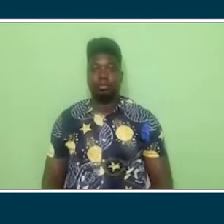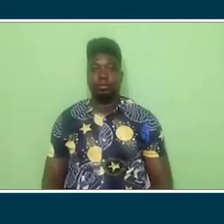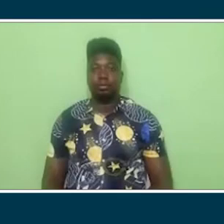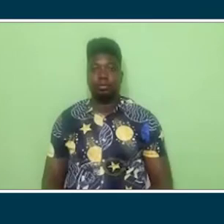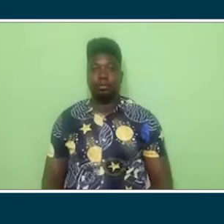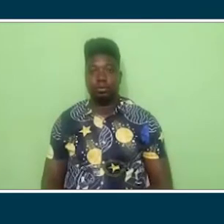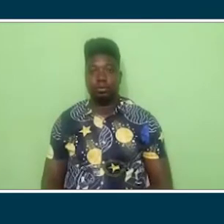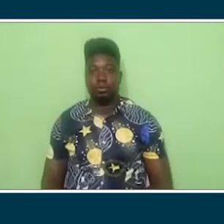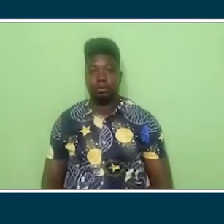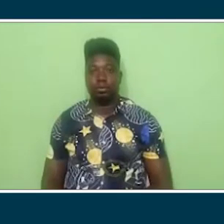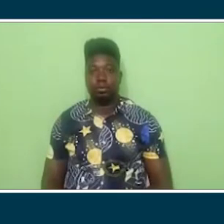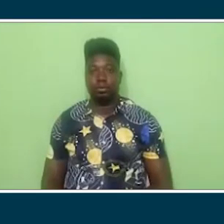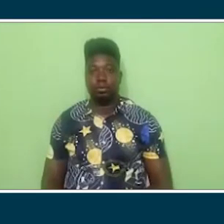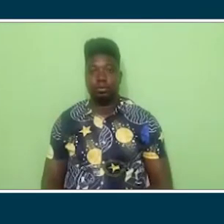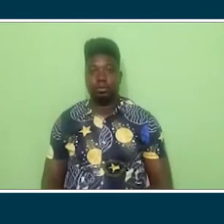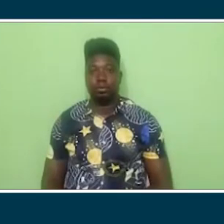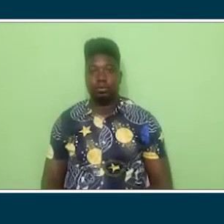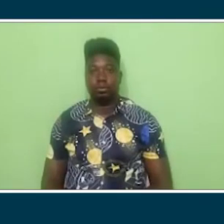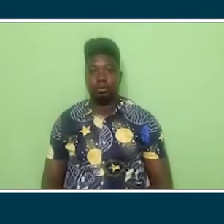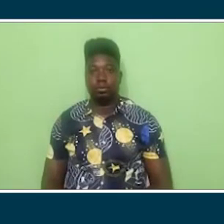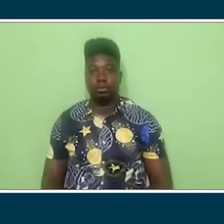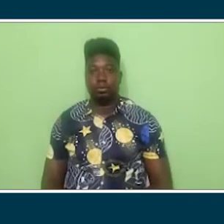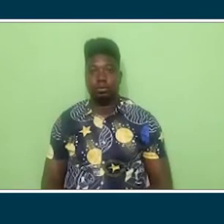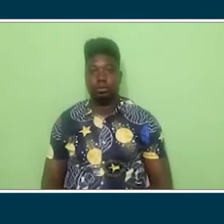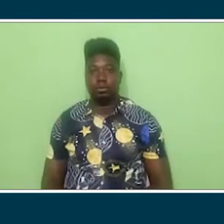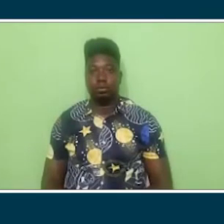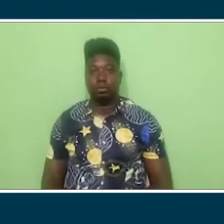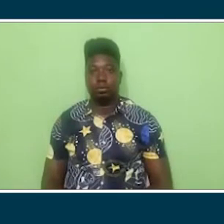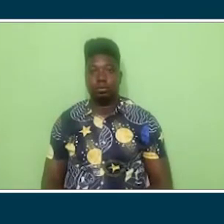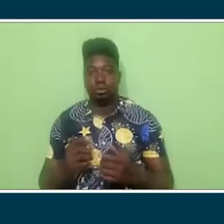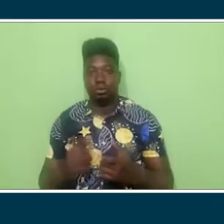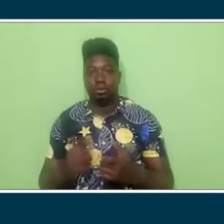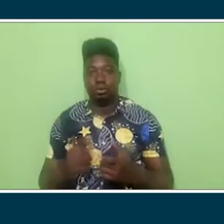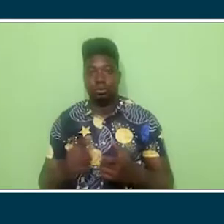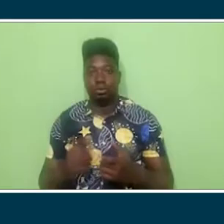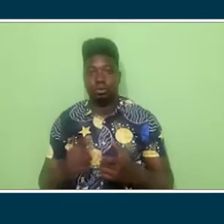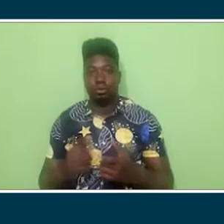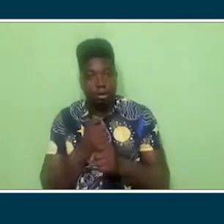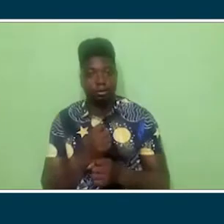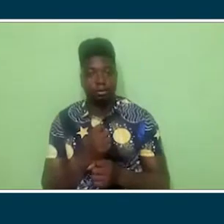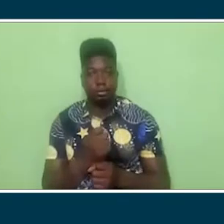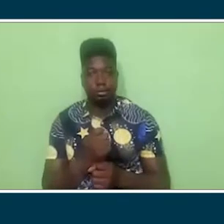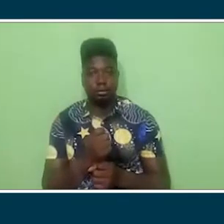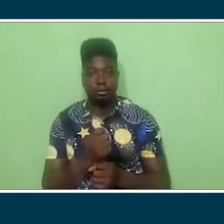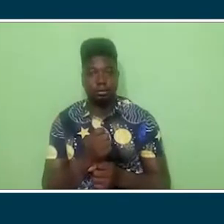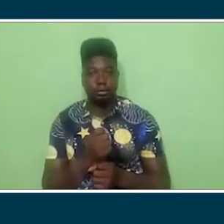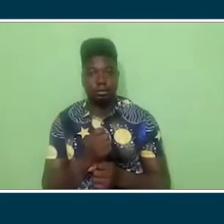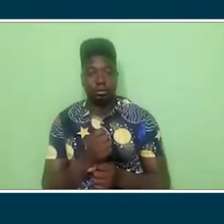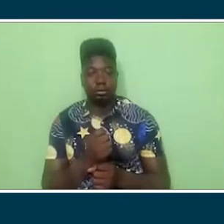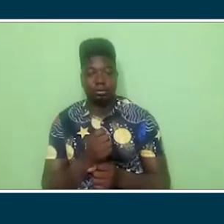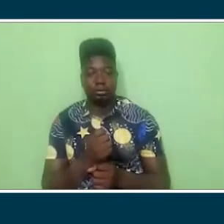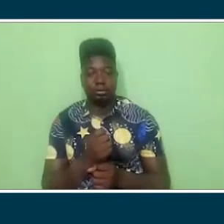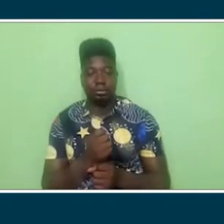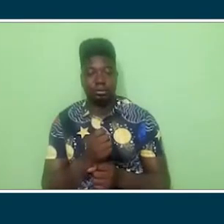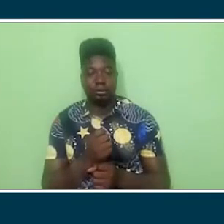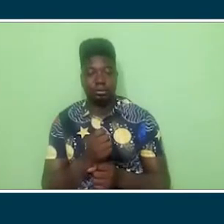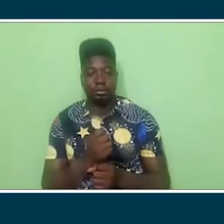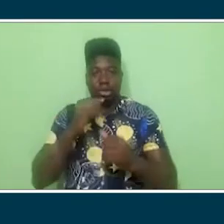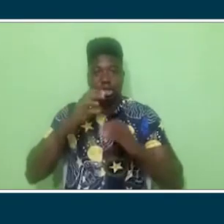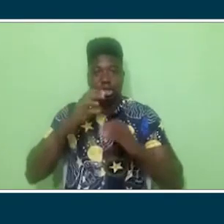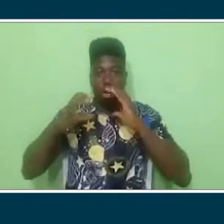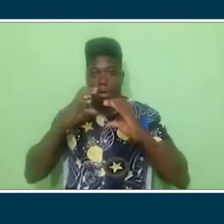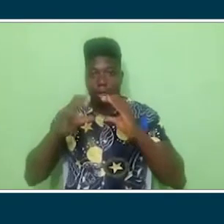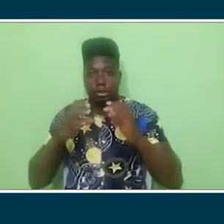first part is presumption of guilt, right? There's no direct or private or facilitated communication. The idea of